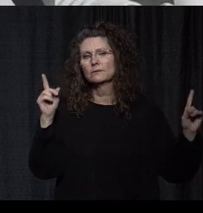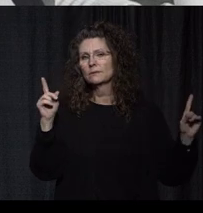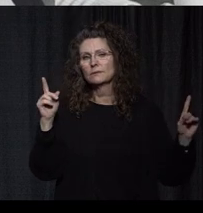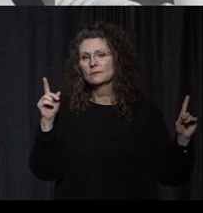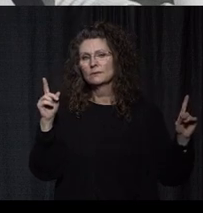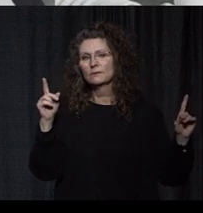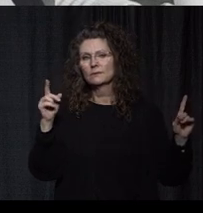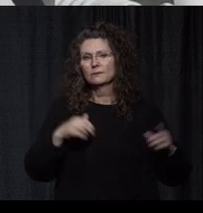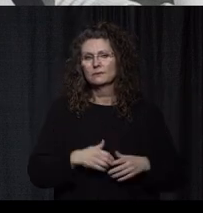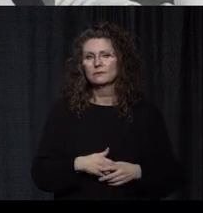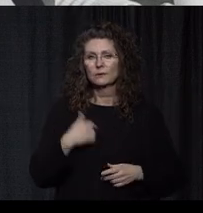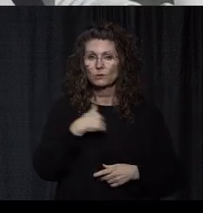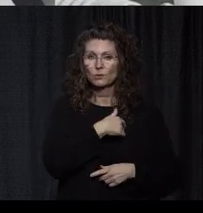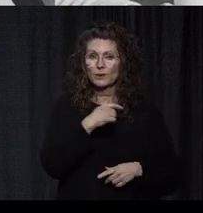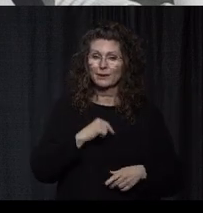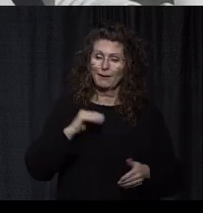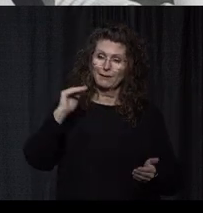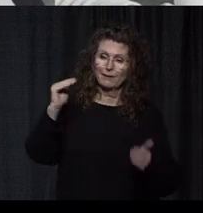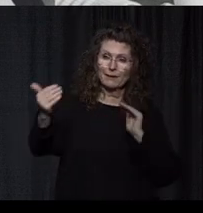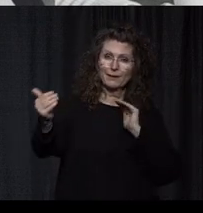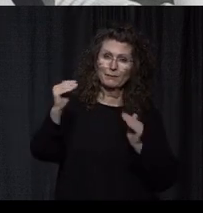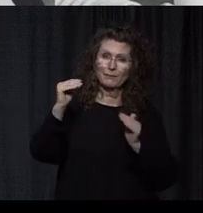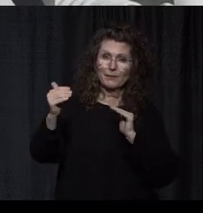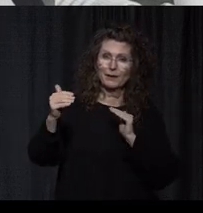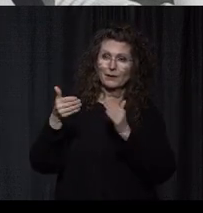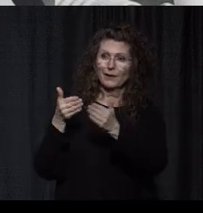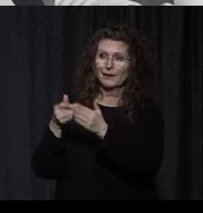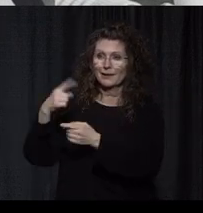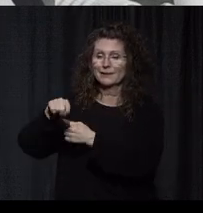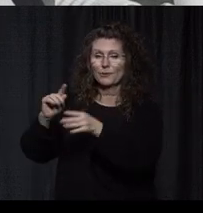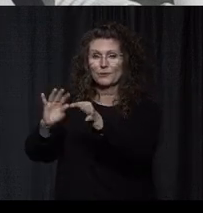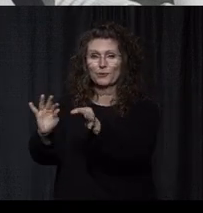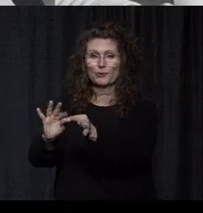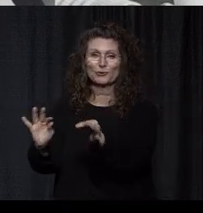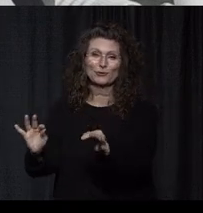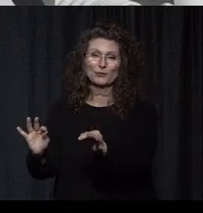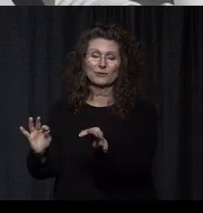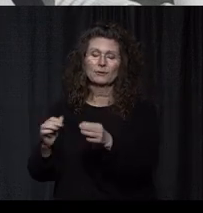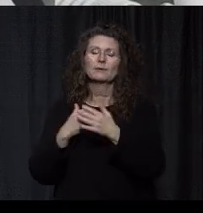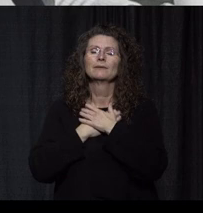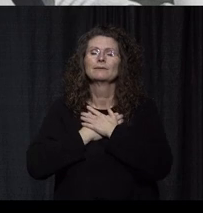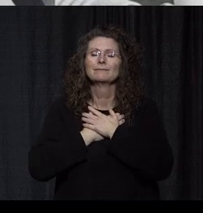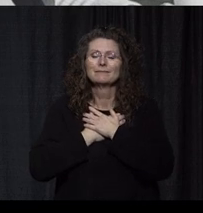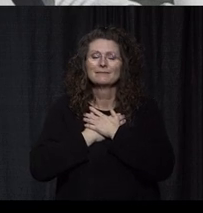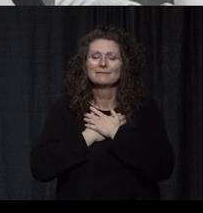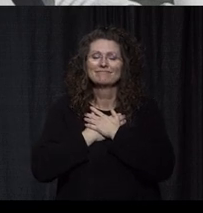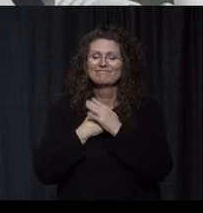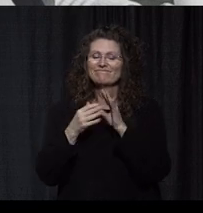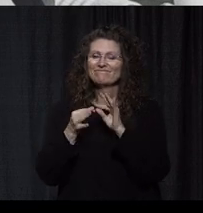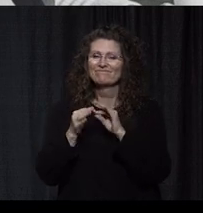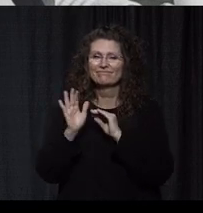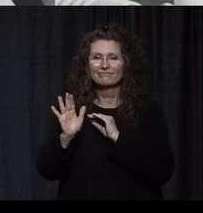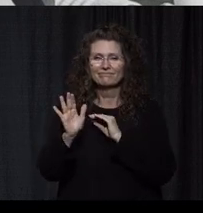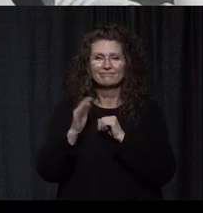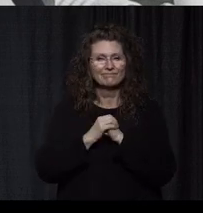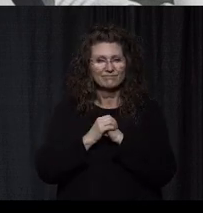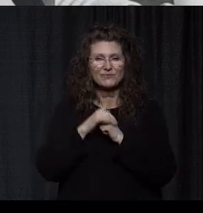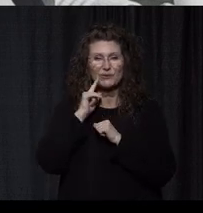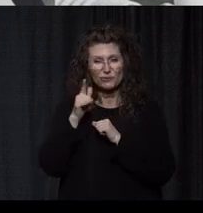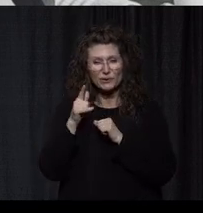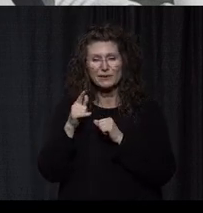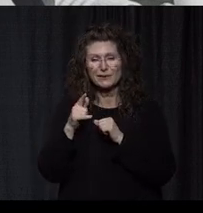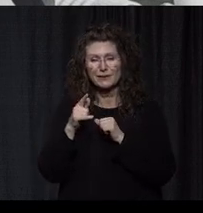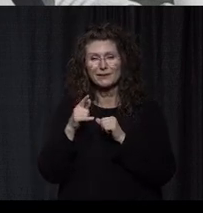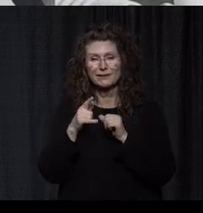measure ourselves against those particular words. I love those words. I think they were the first words coined around